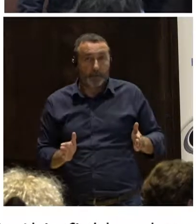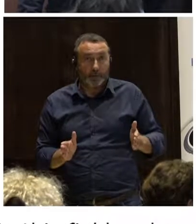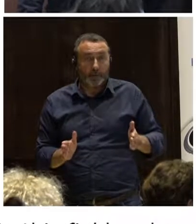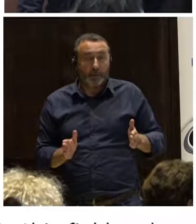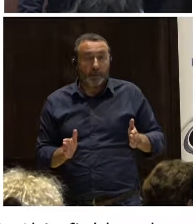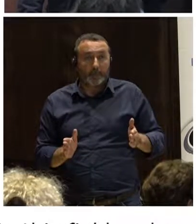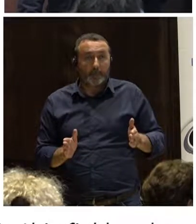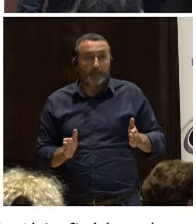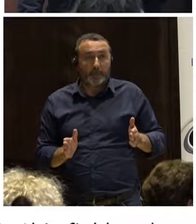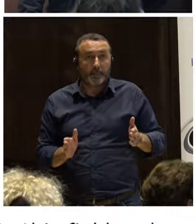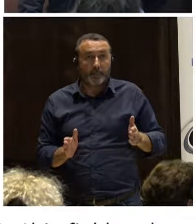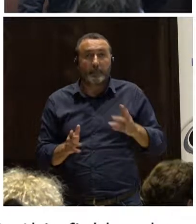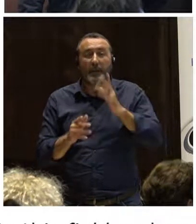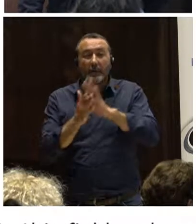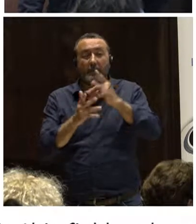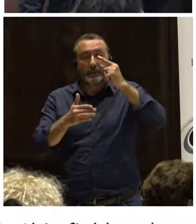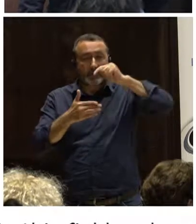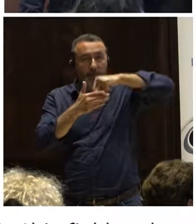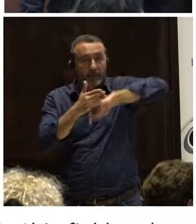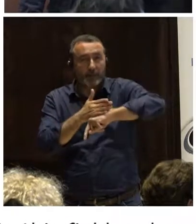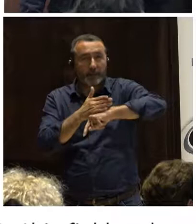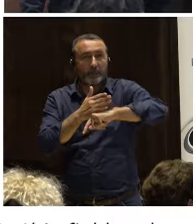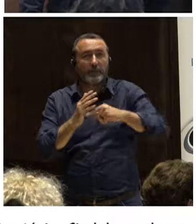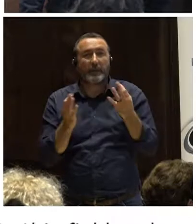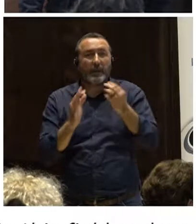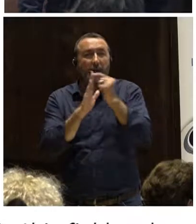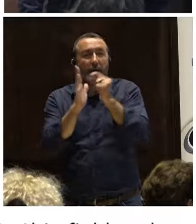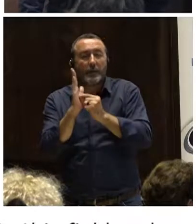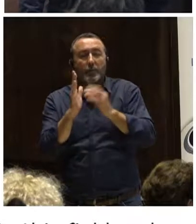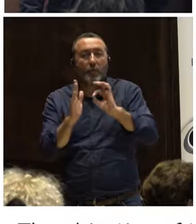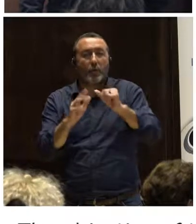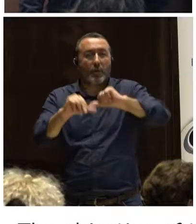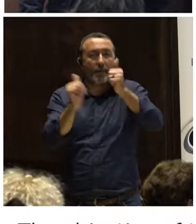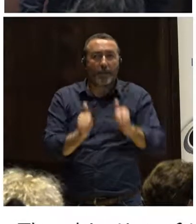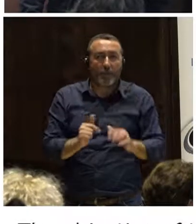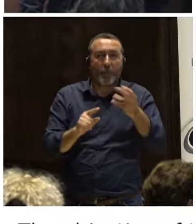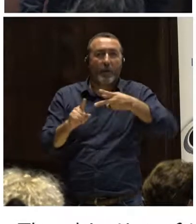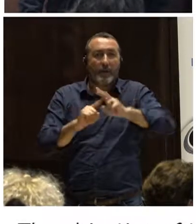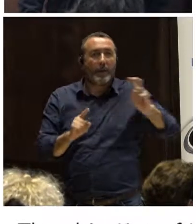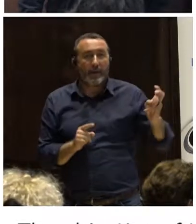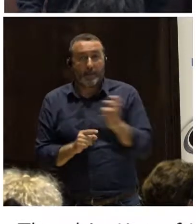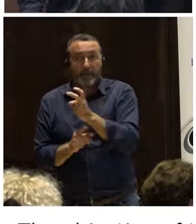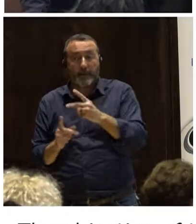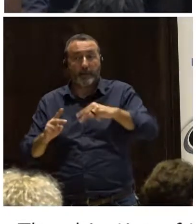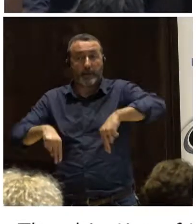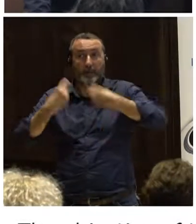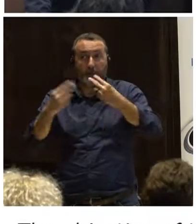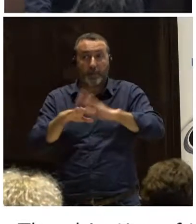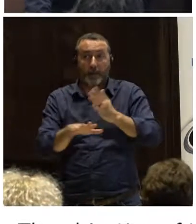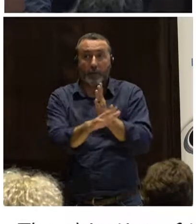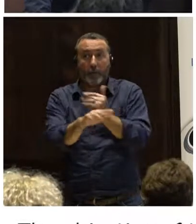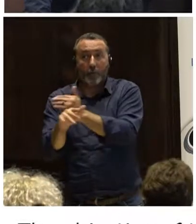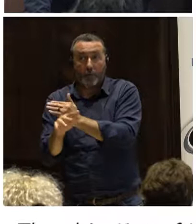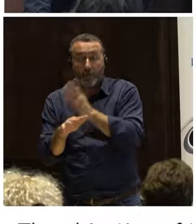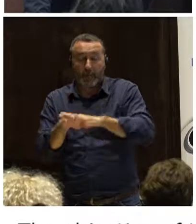of methodologies and tools that could allow children with severe motor disabilities